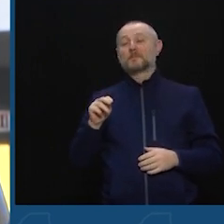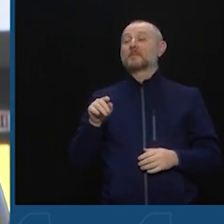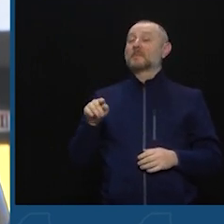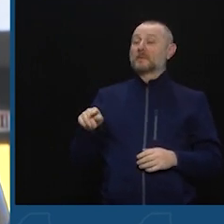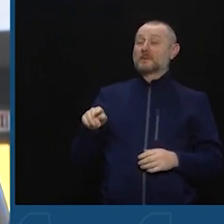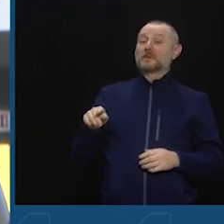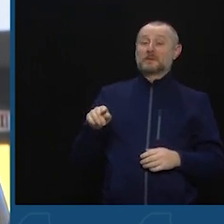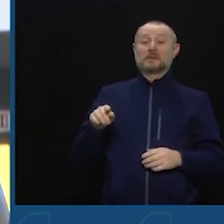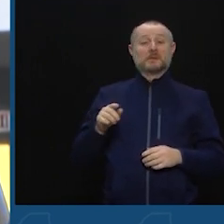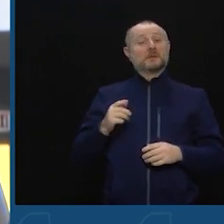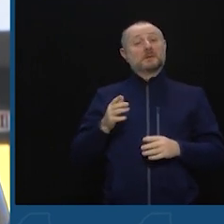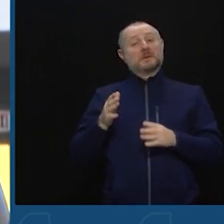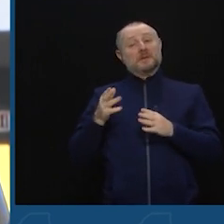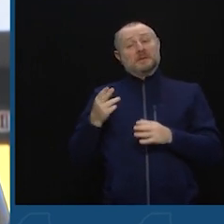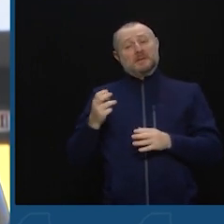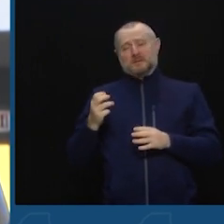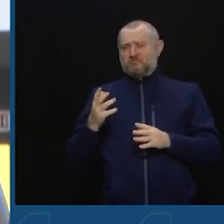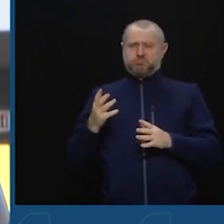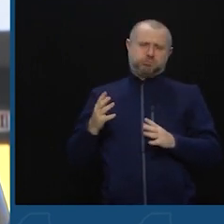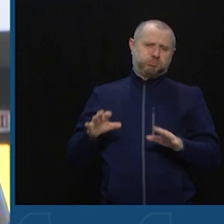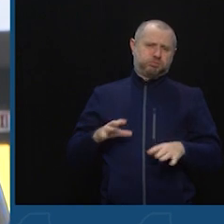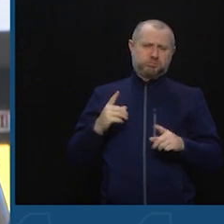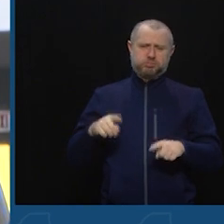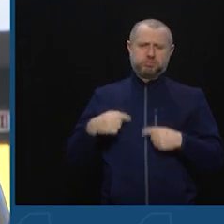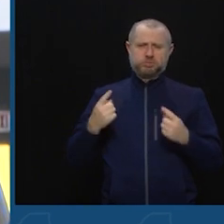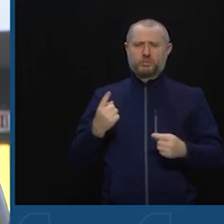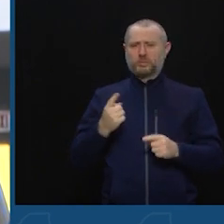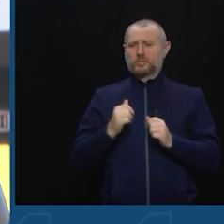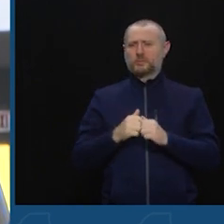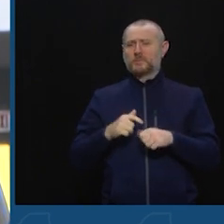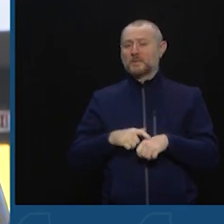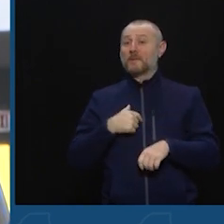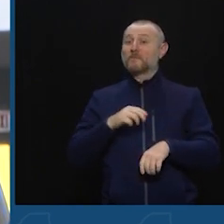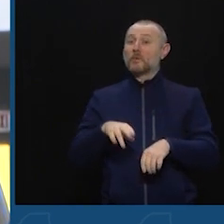thank Frank. And of course, the people who are building